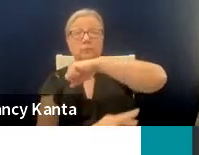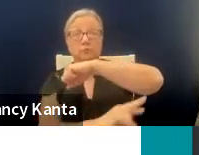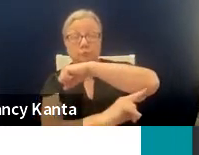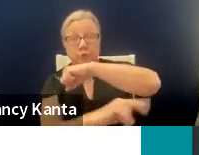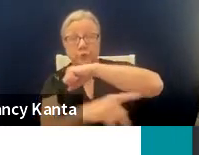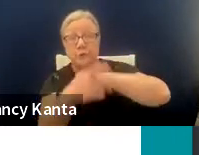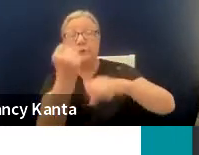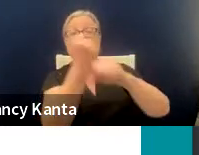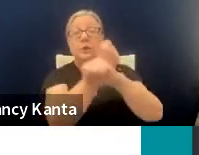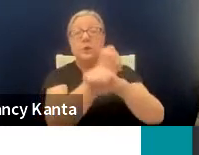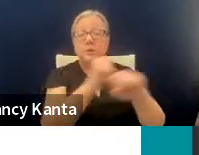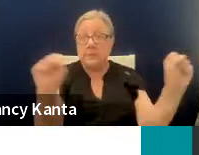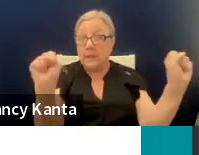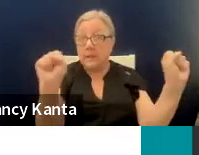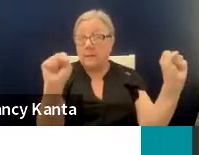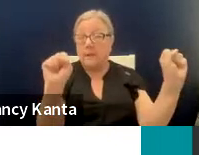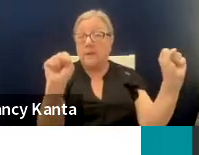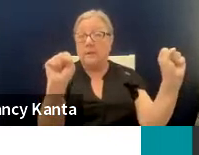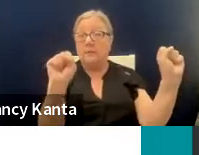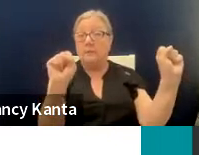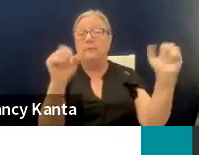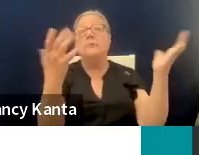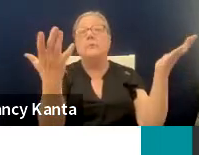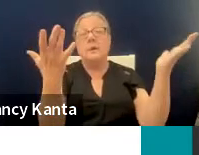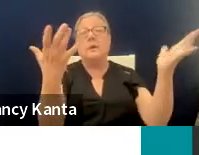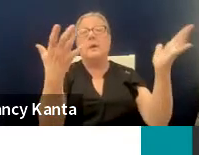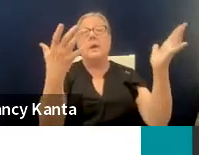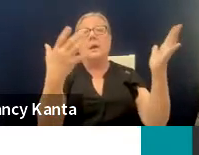safe and reflects equity.